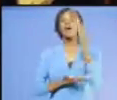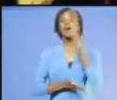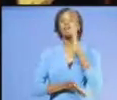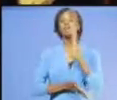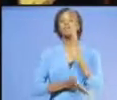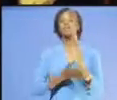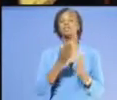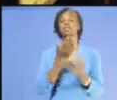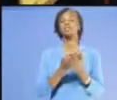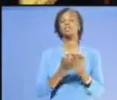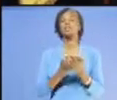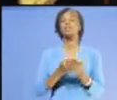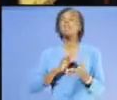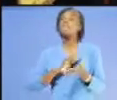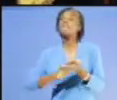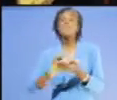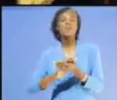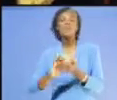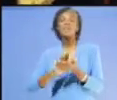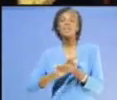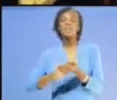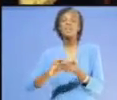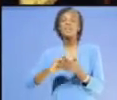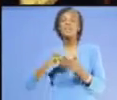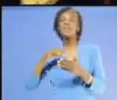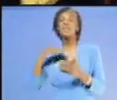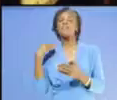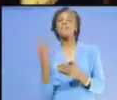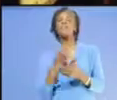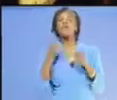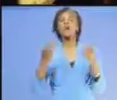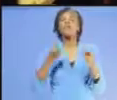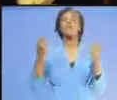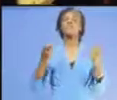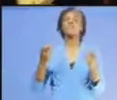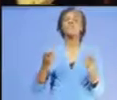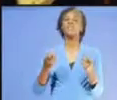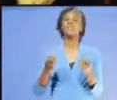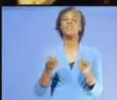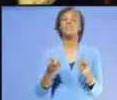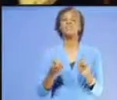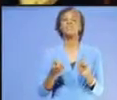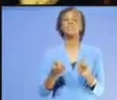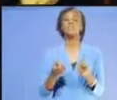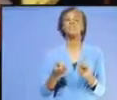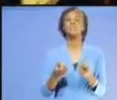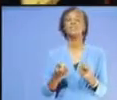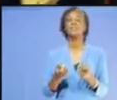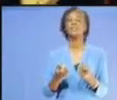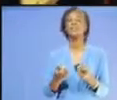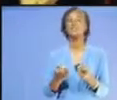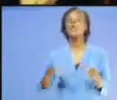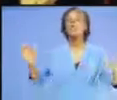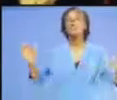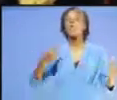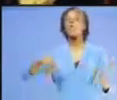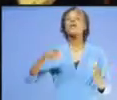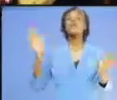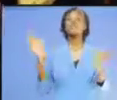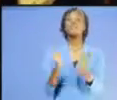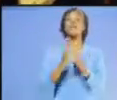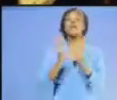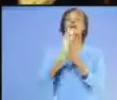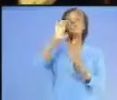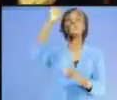Forgive our transgressions, our iniquities and our sins. And we praise your